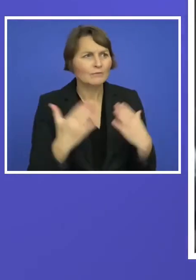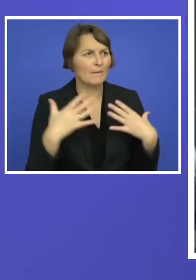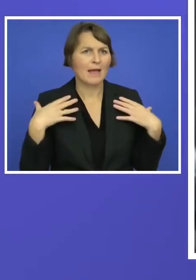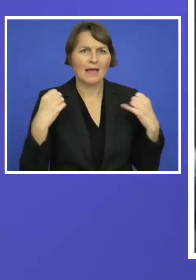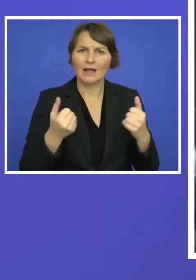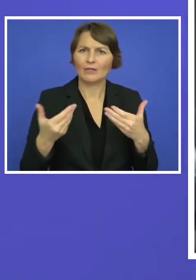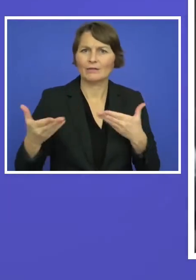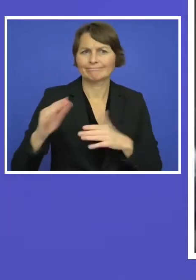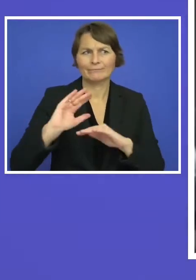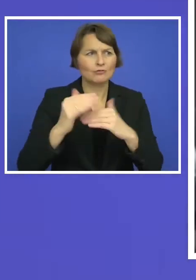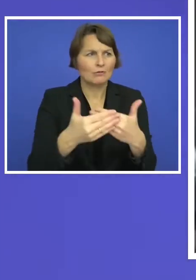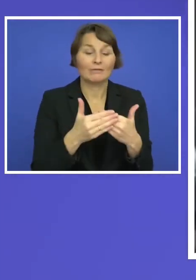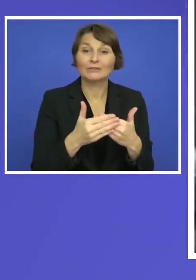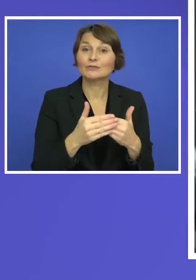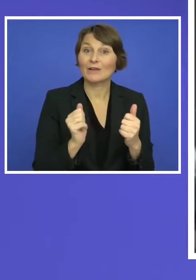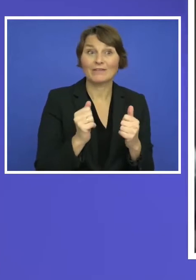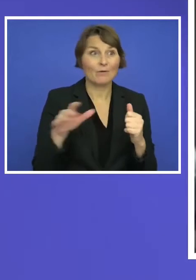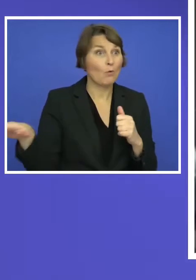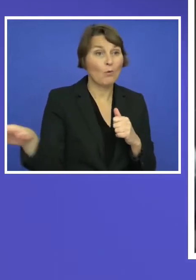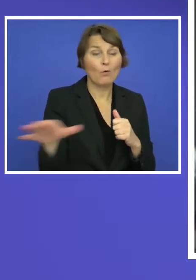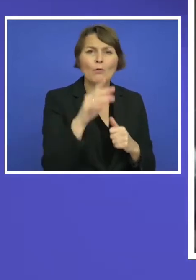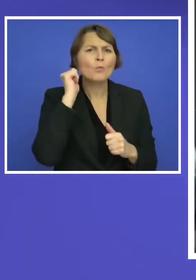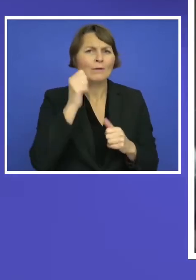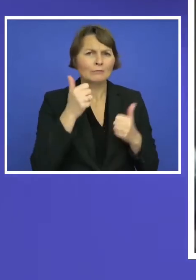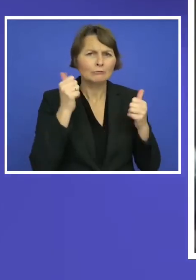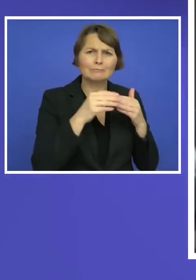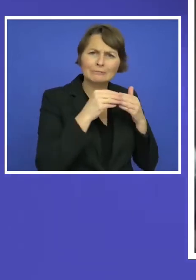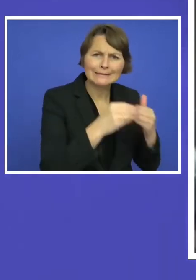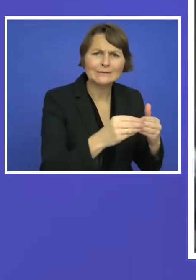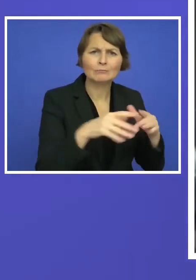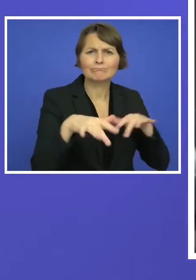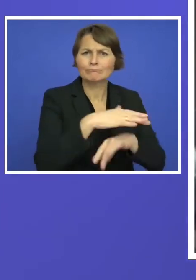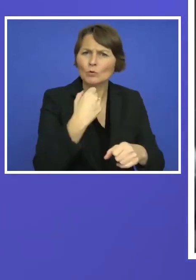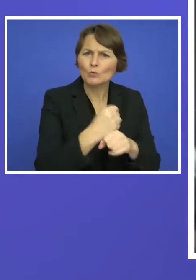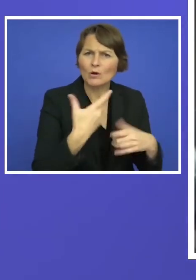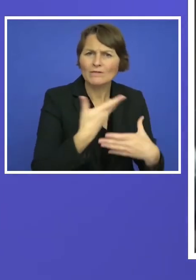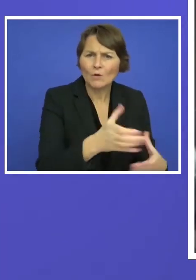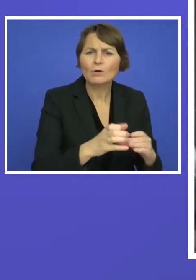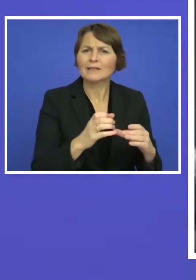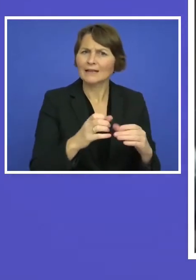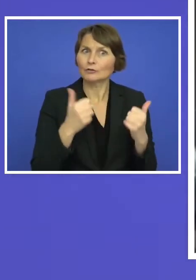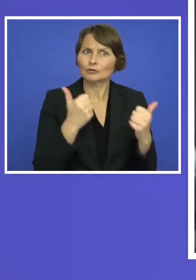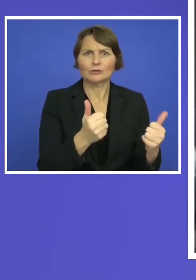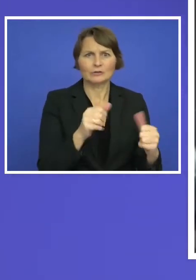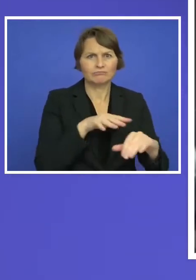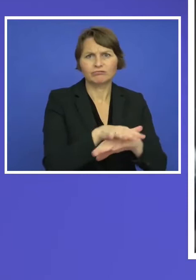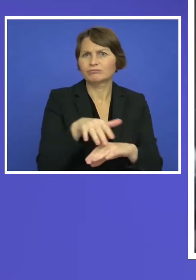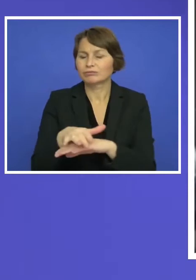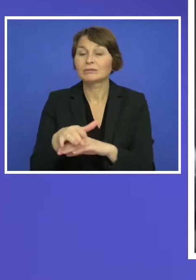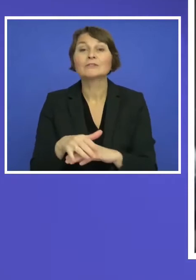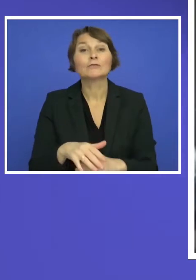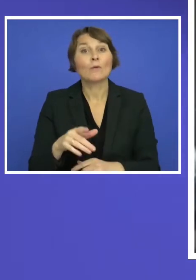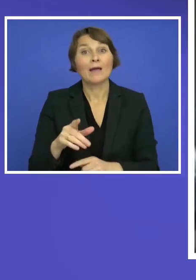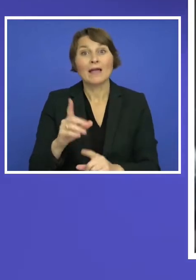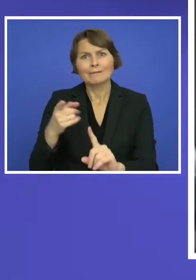in both the health and social workforce, we will also have a multiplier effect, not only achieving the health SDG, but also many of the